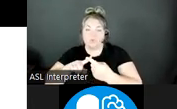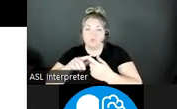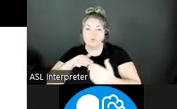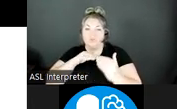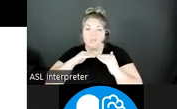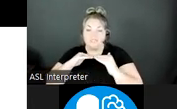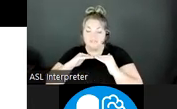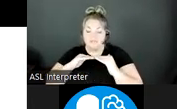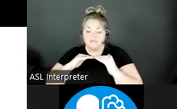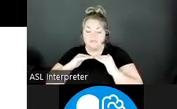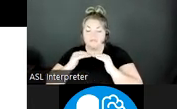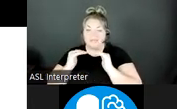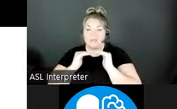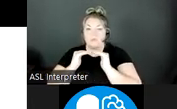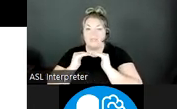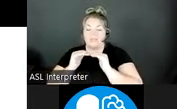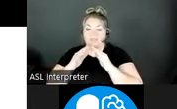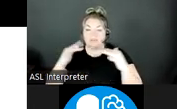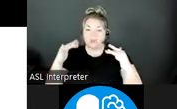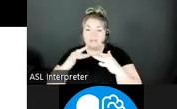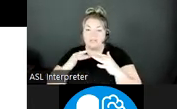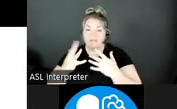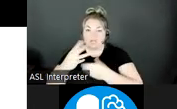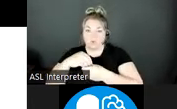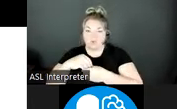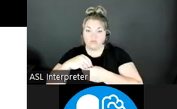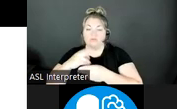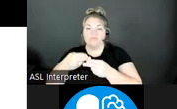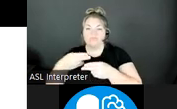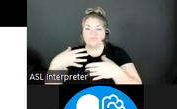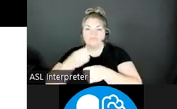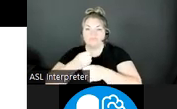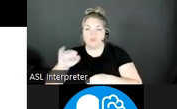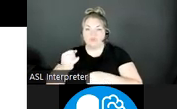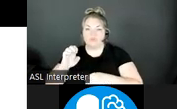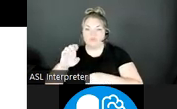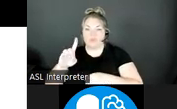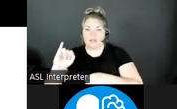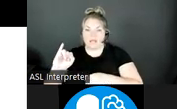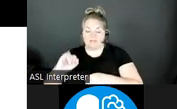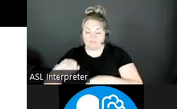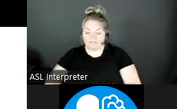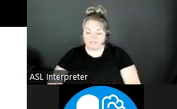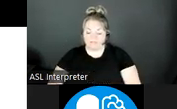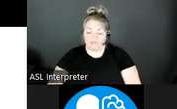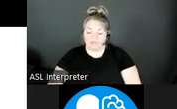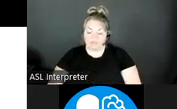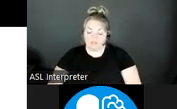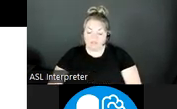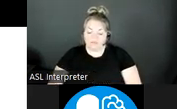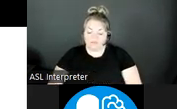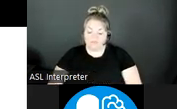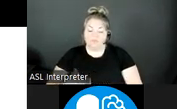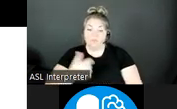justice, equity, diversity, and inclusion, also known as JEDI. We stay committed to